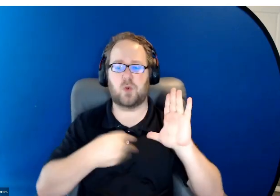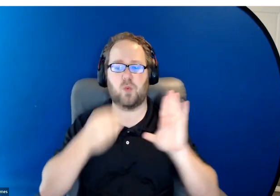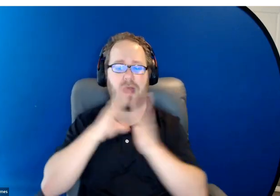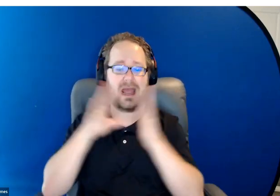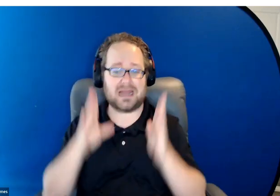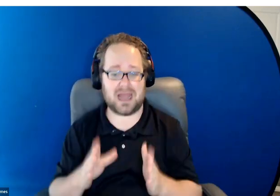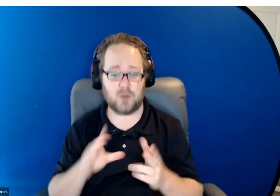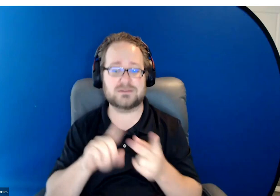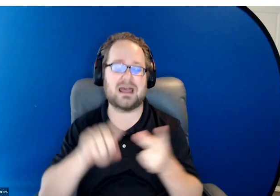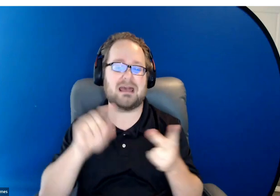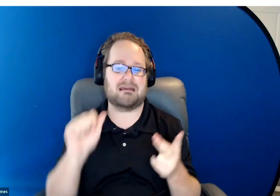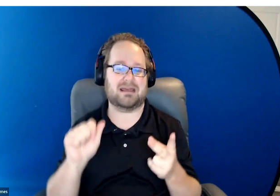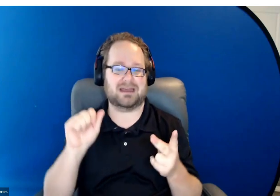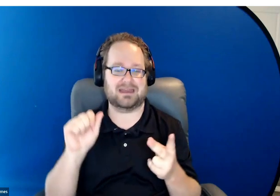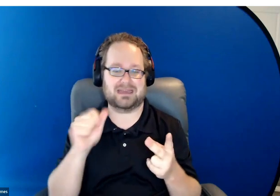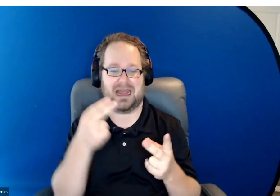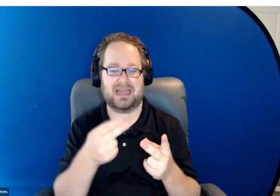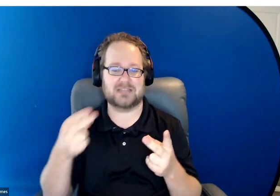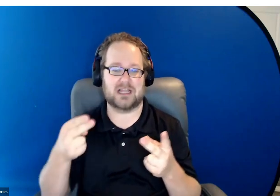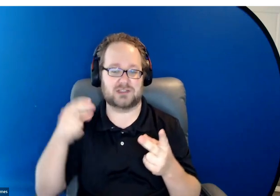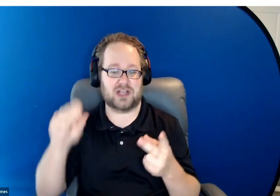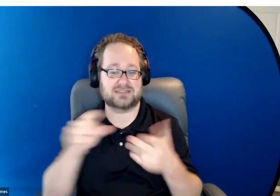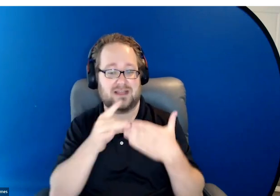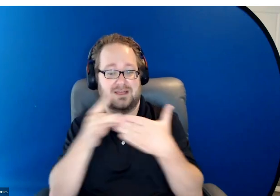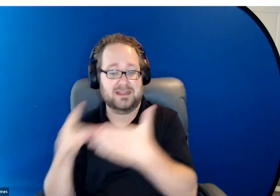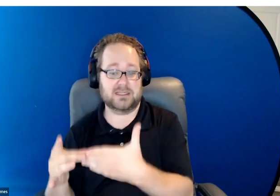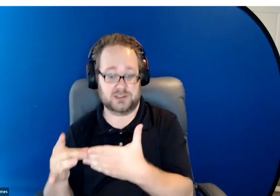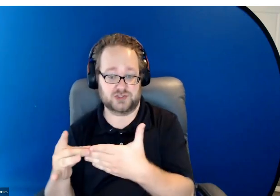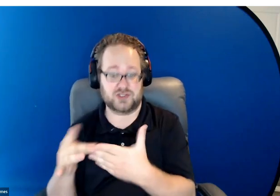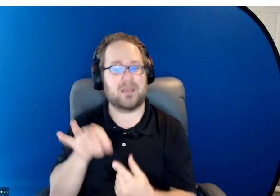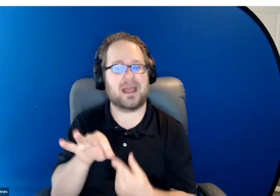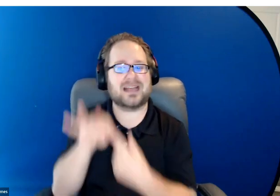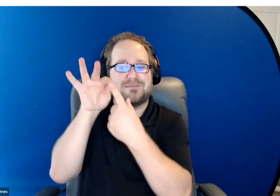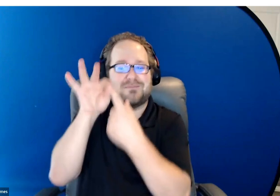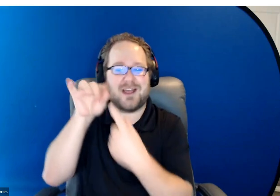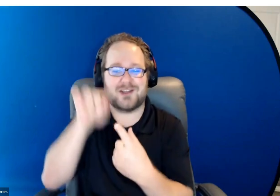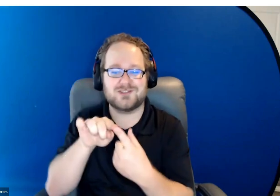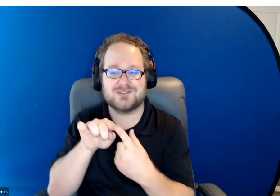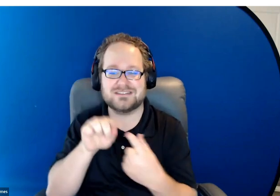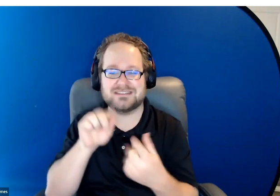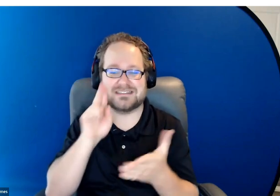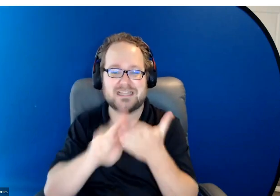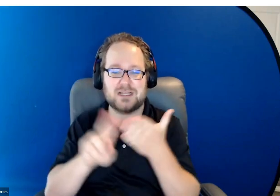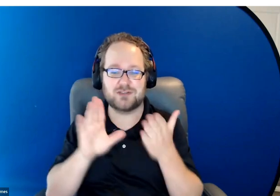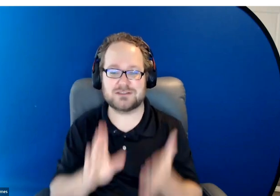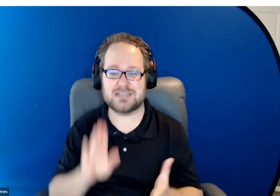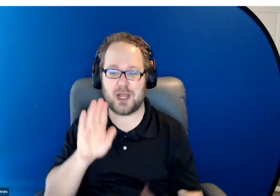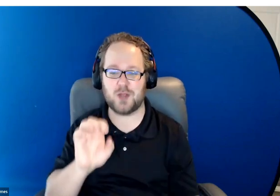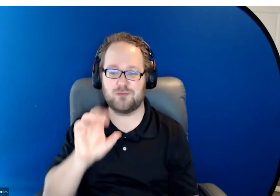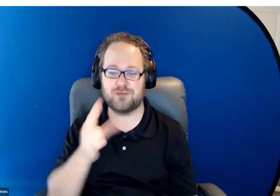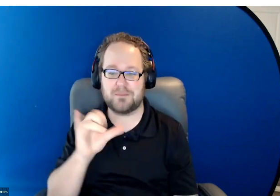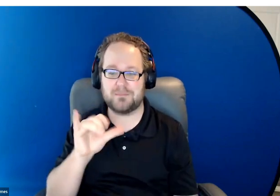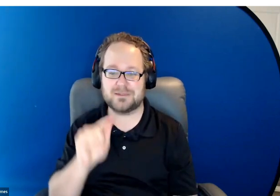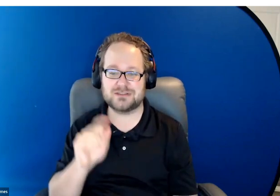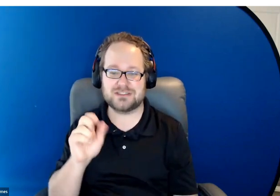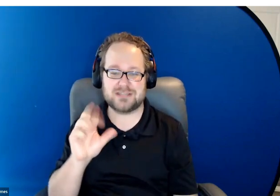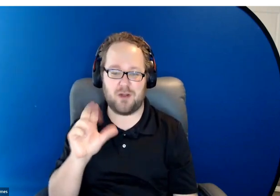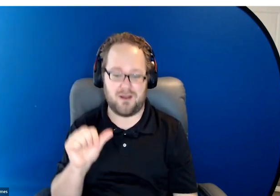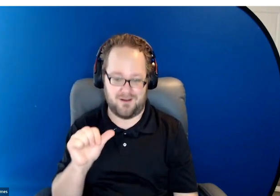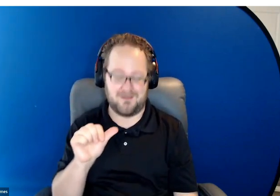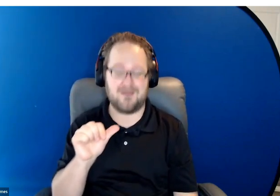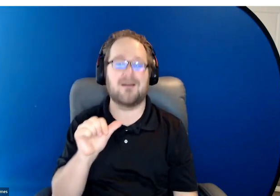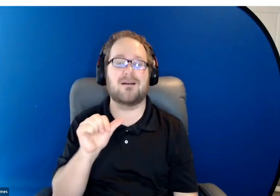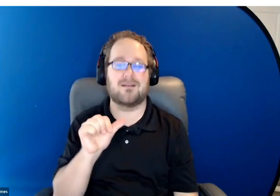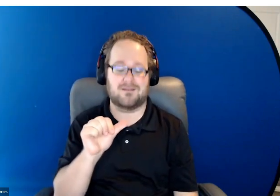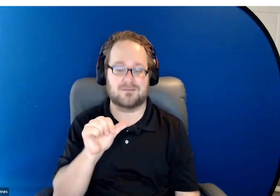leadership, especially Secretary Becerra, for the work of the Interagency Coordinating Committee. This